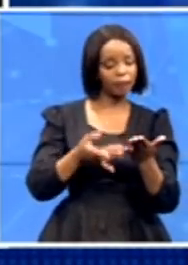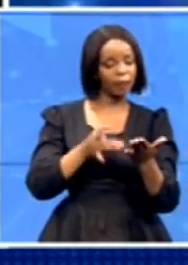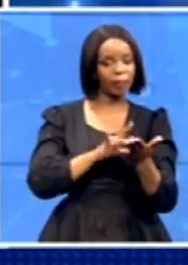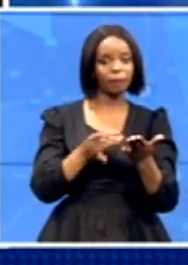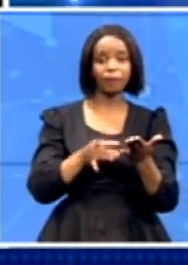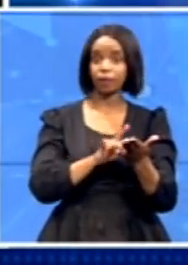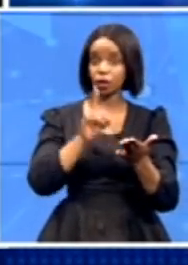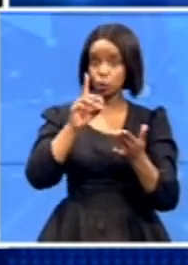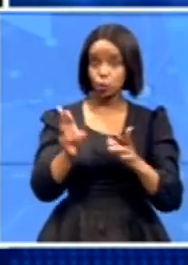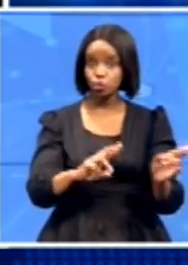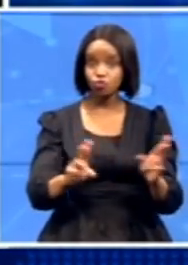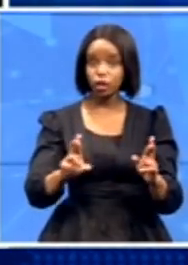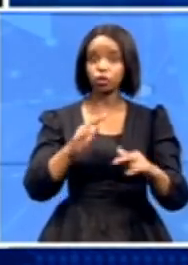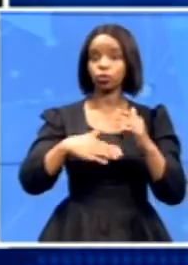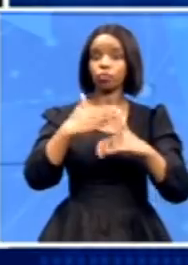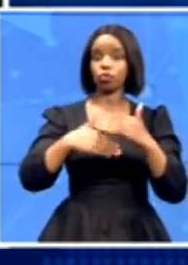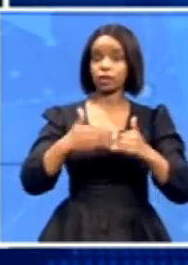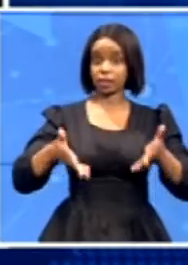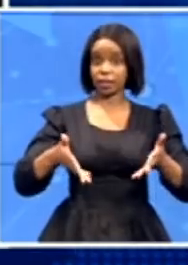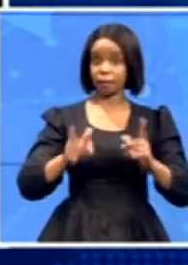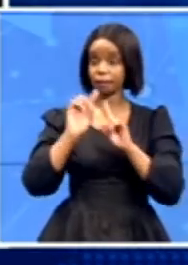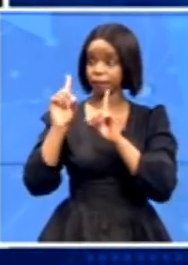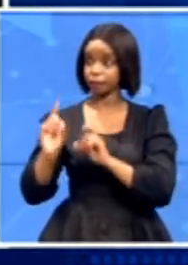proceedings? My lady,